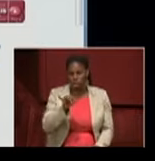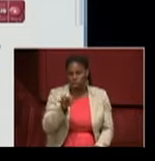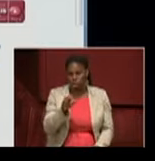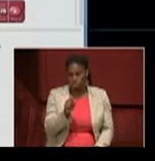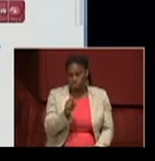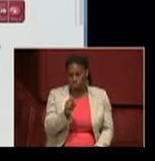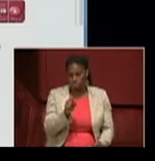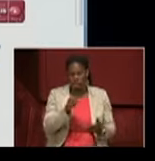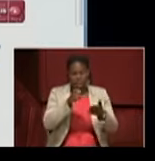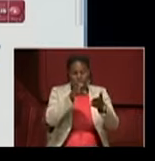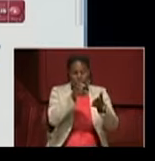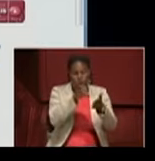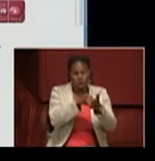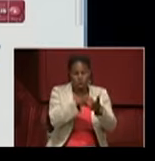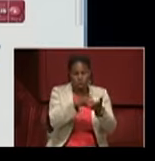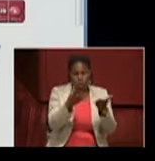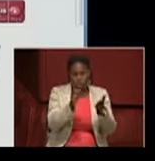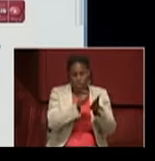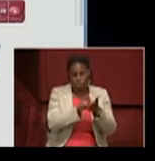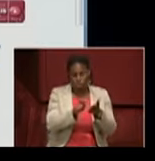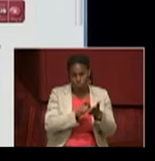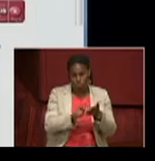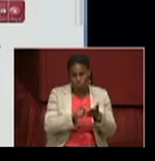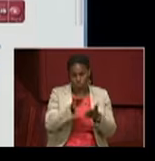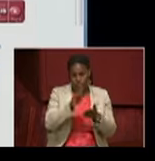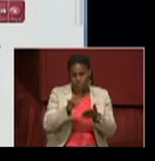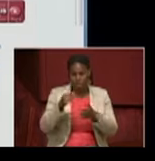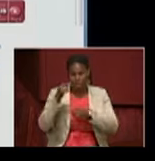articles that were written by